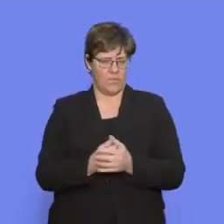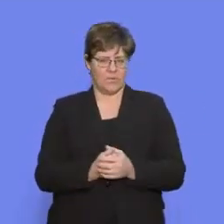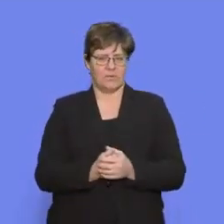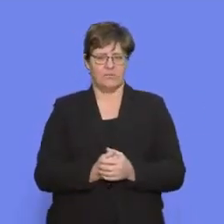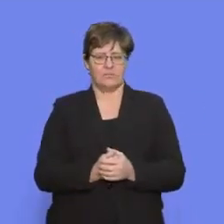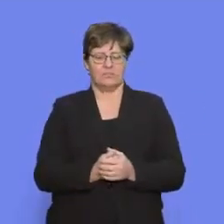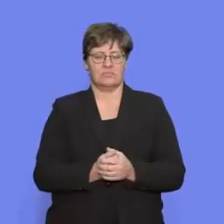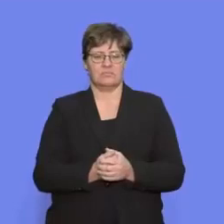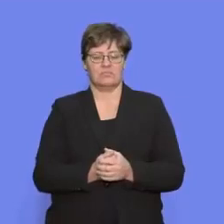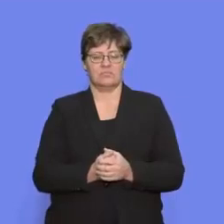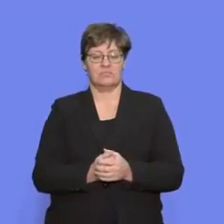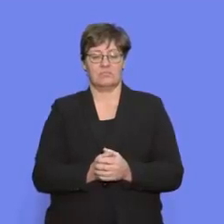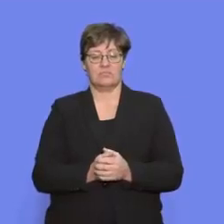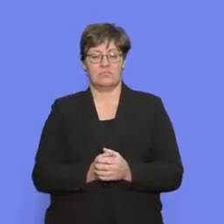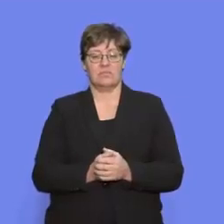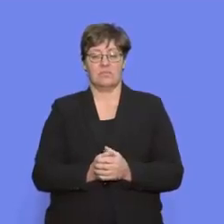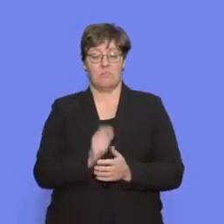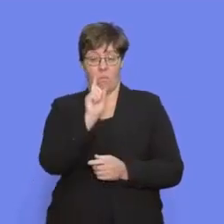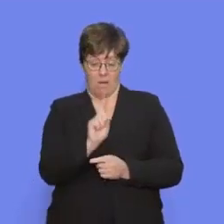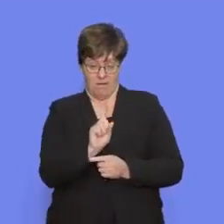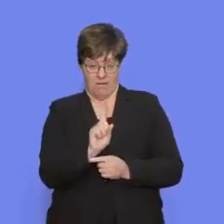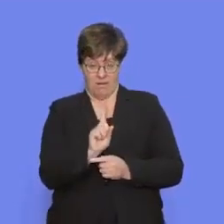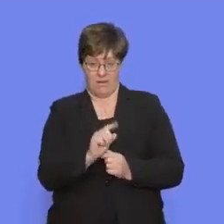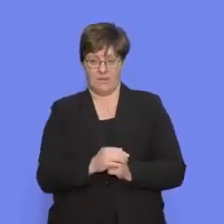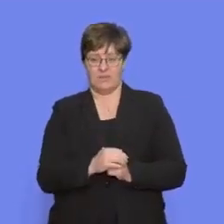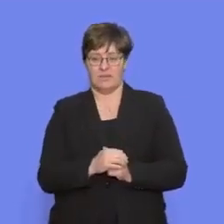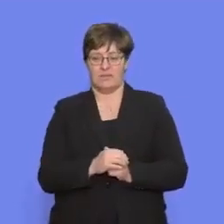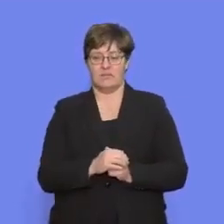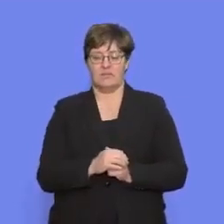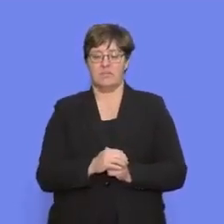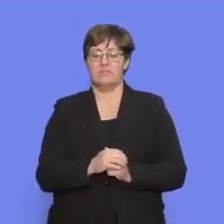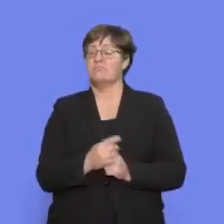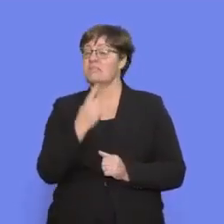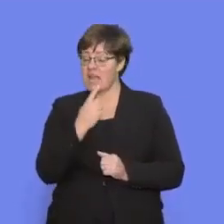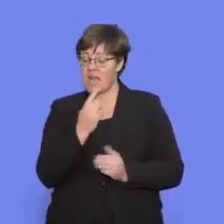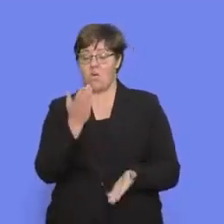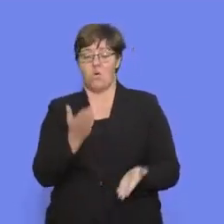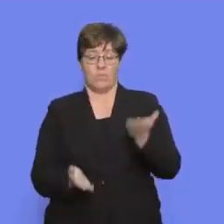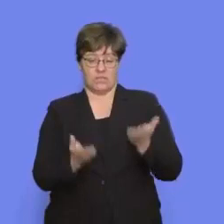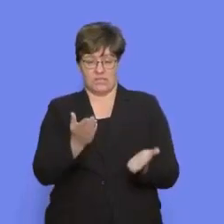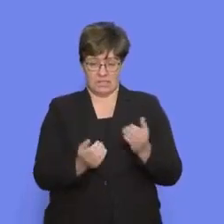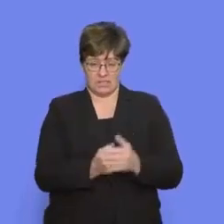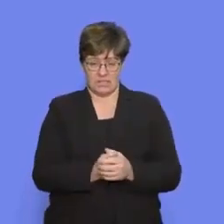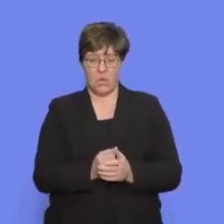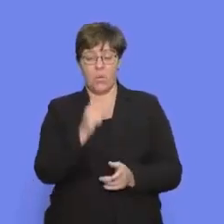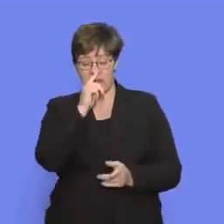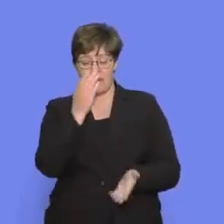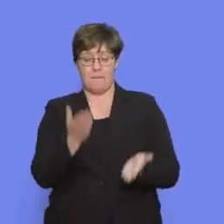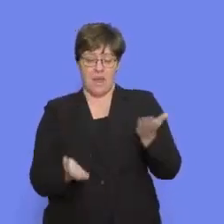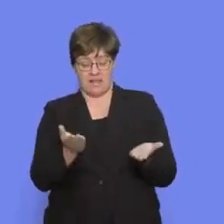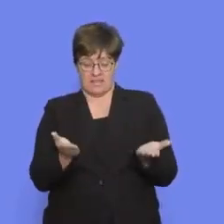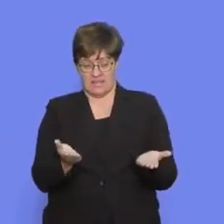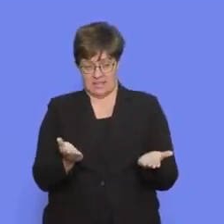here. We're talking homeostasis. We need balance. The